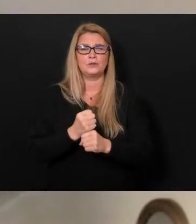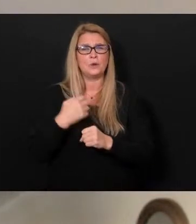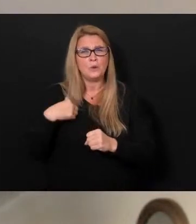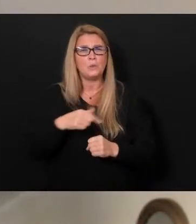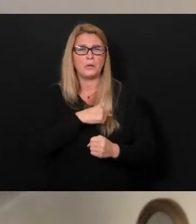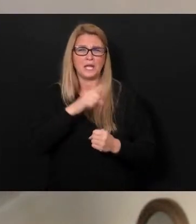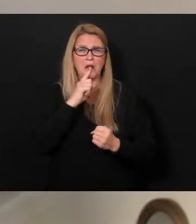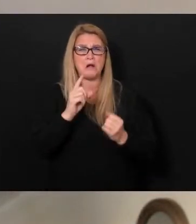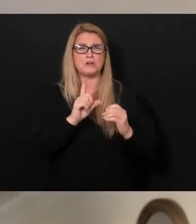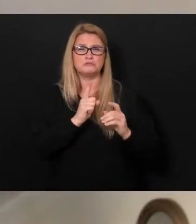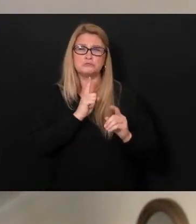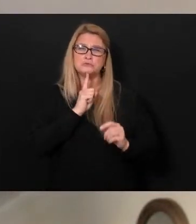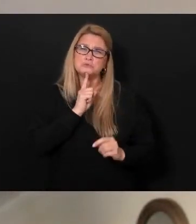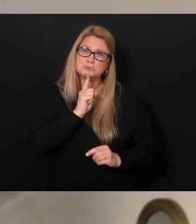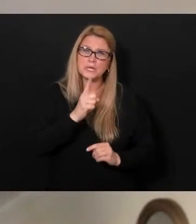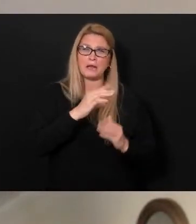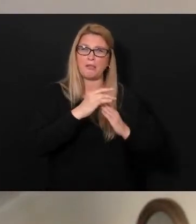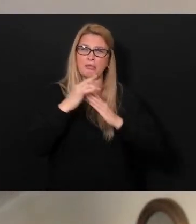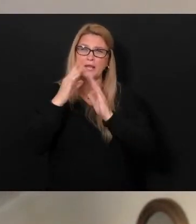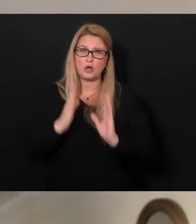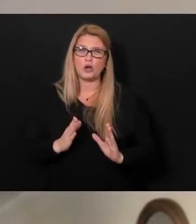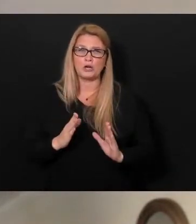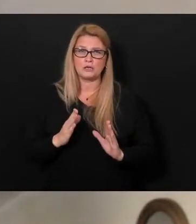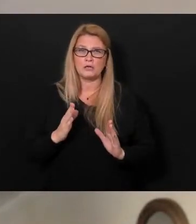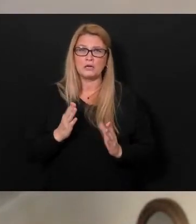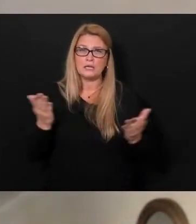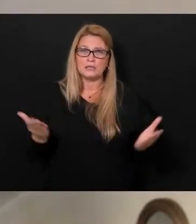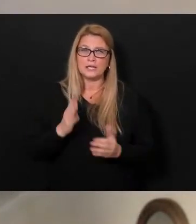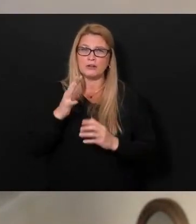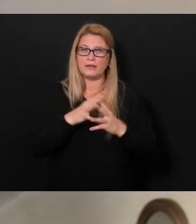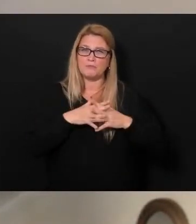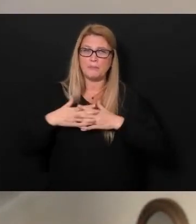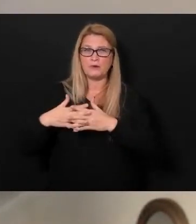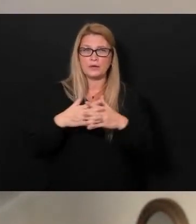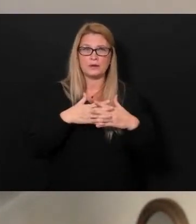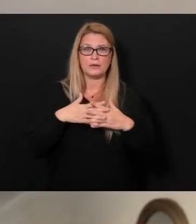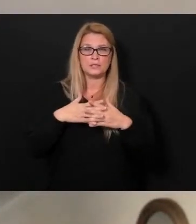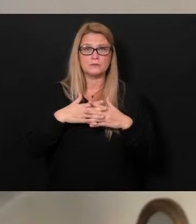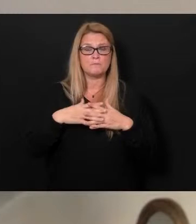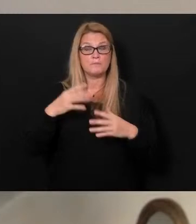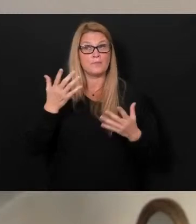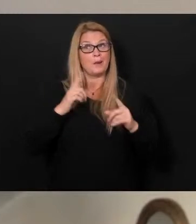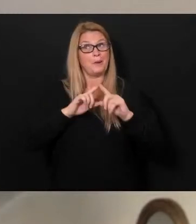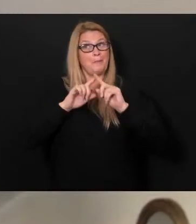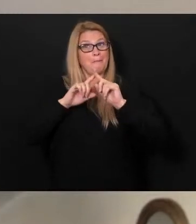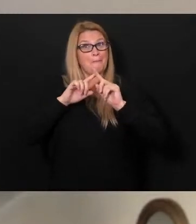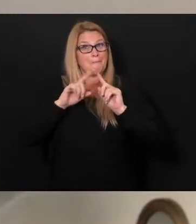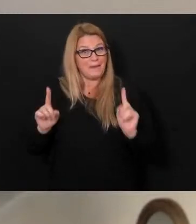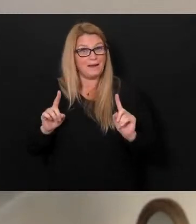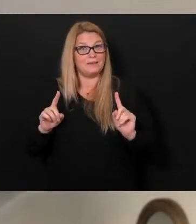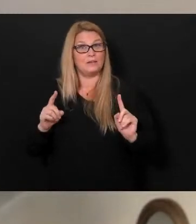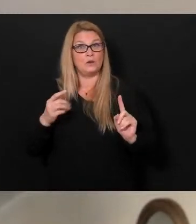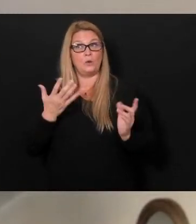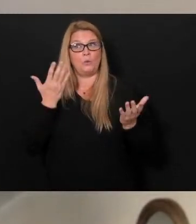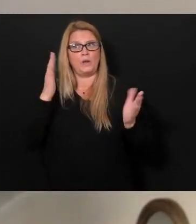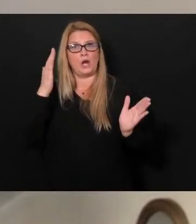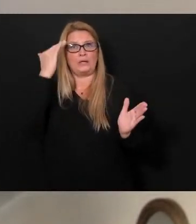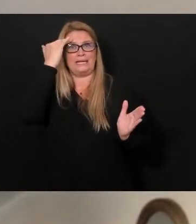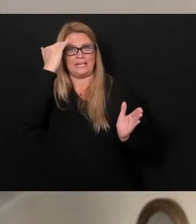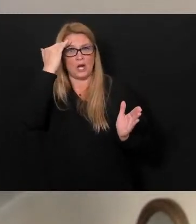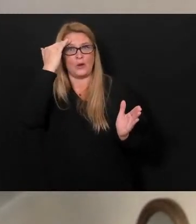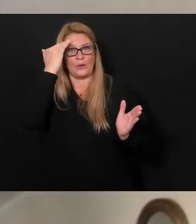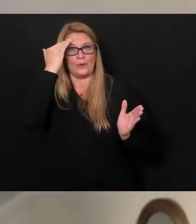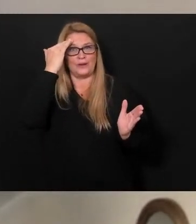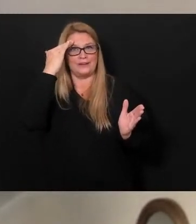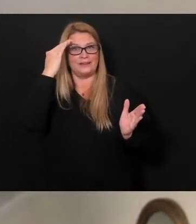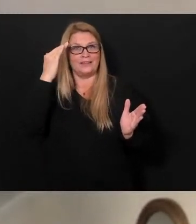country. We do recognize, however, that despite us doing better, seeing